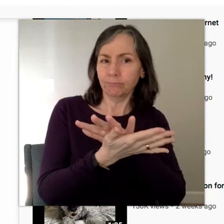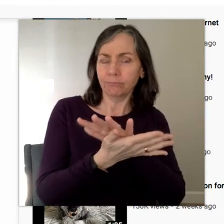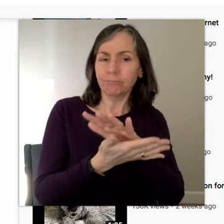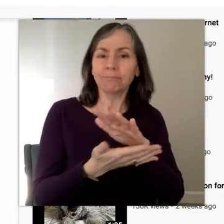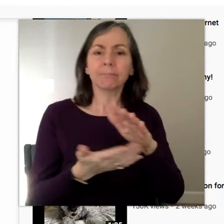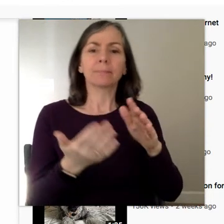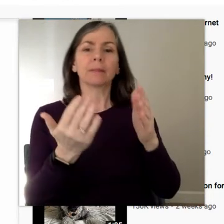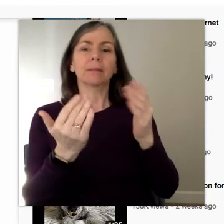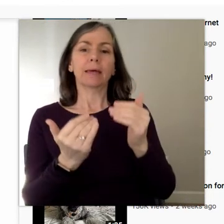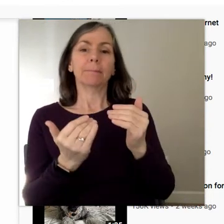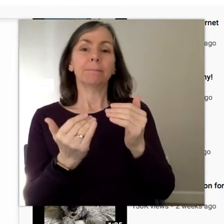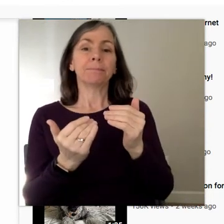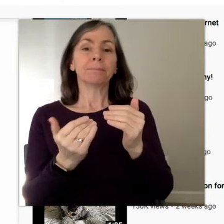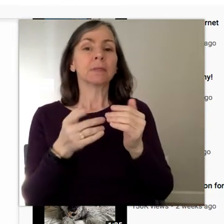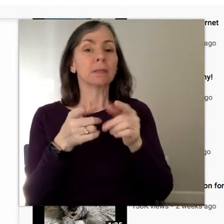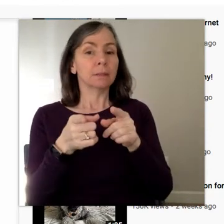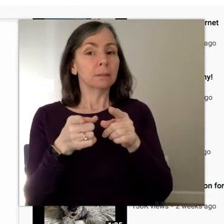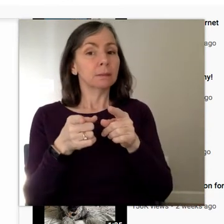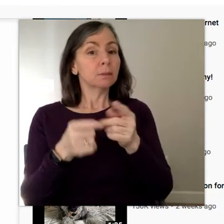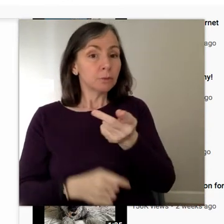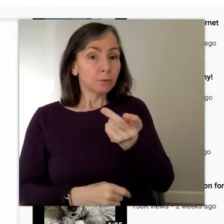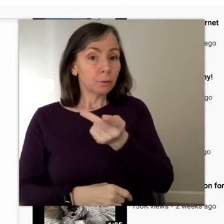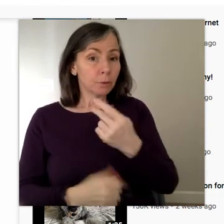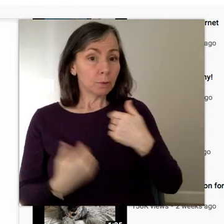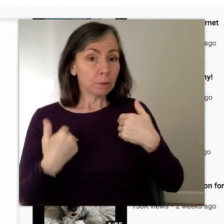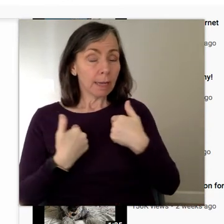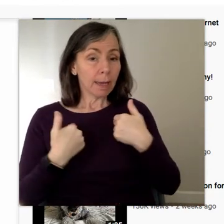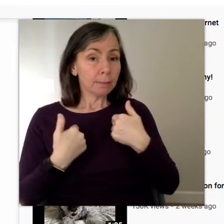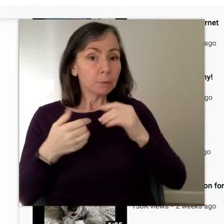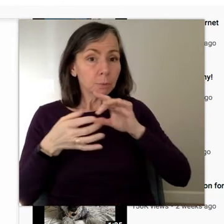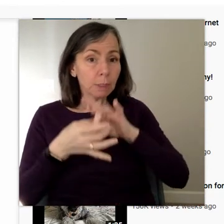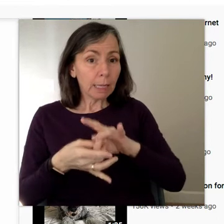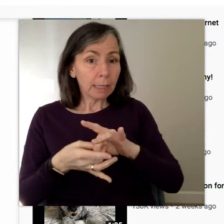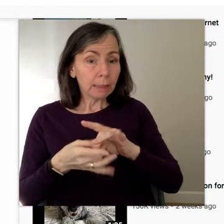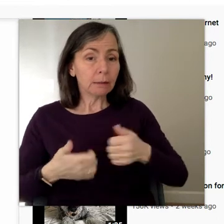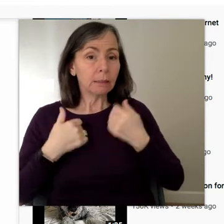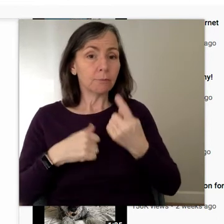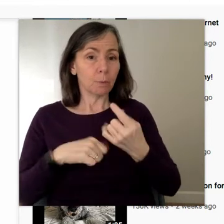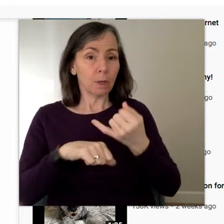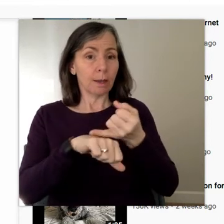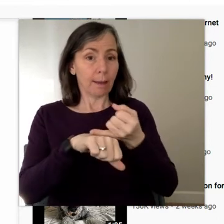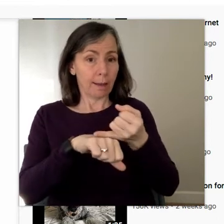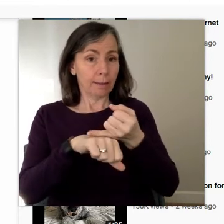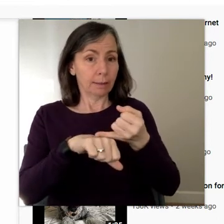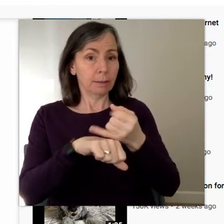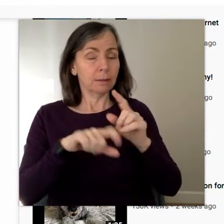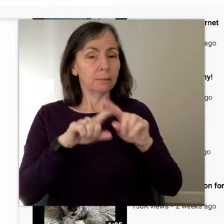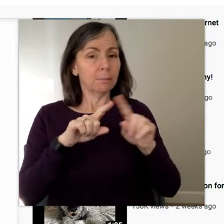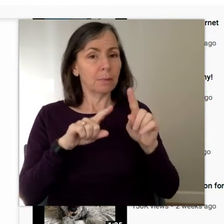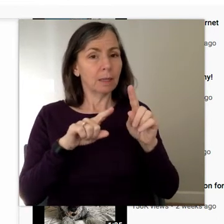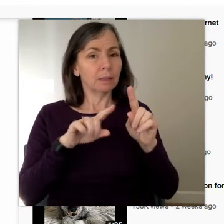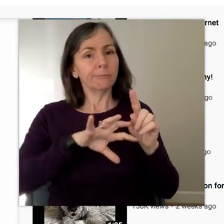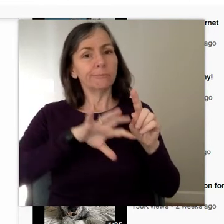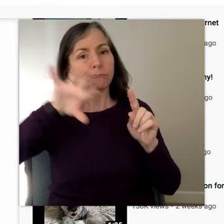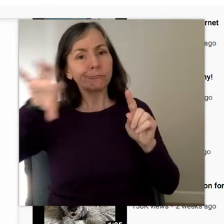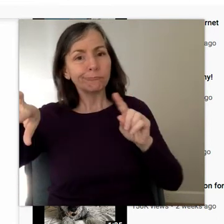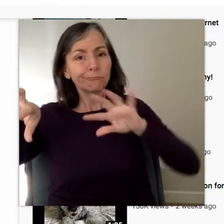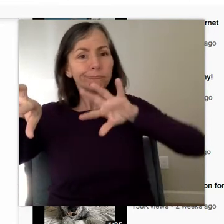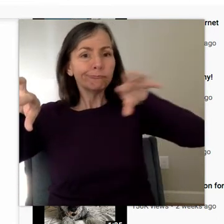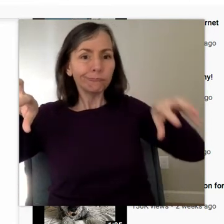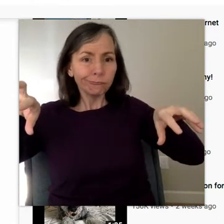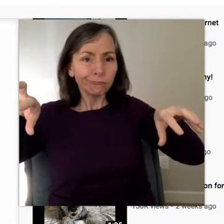These are related creatures that live on one island, but they live in different parts of the island of